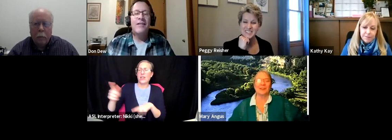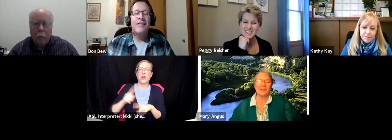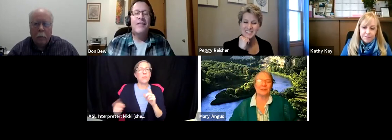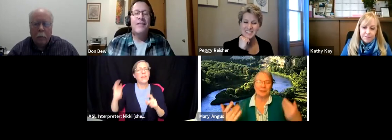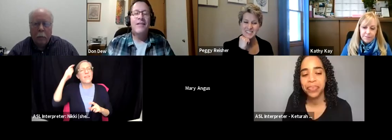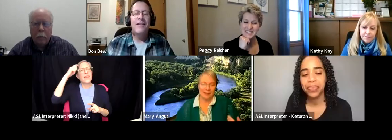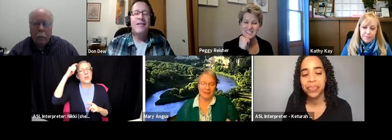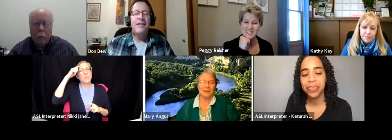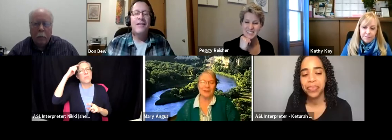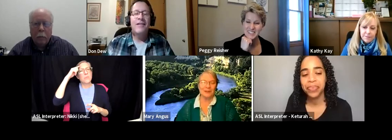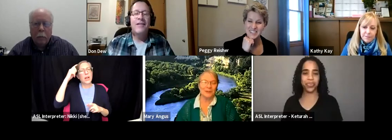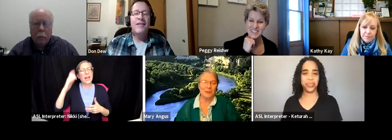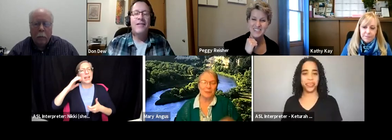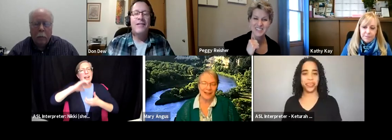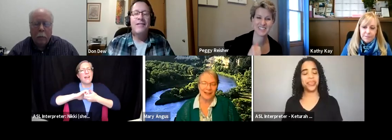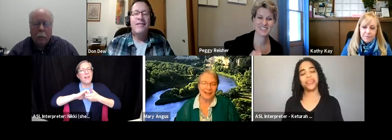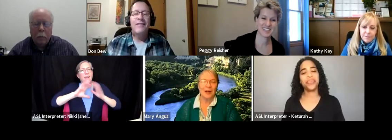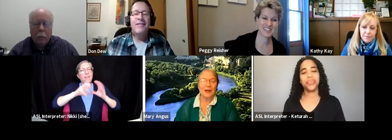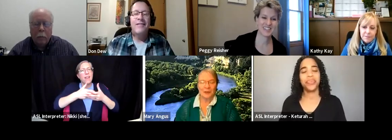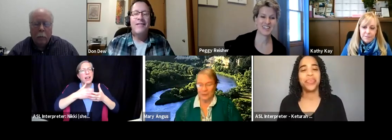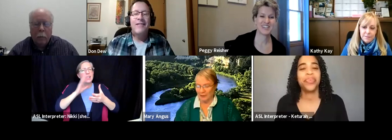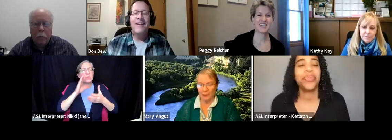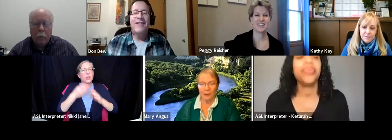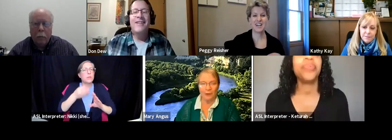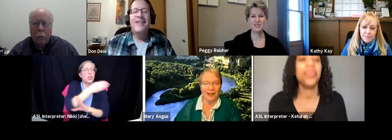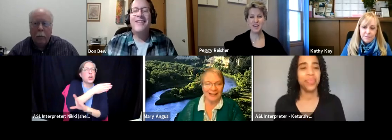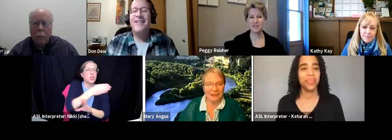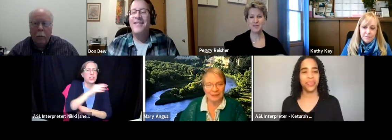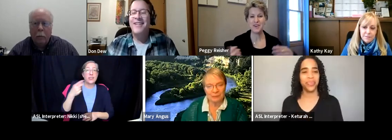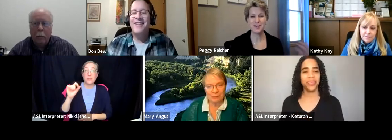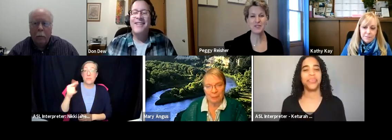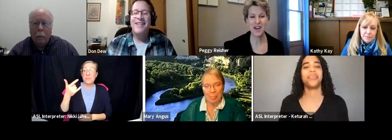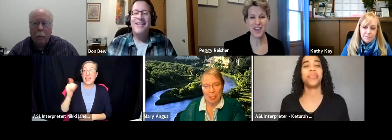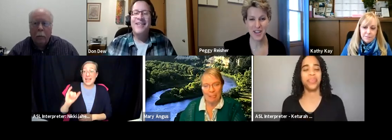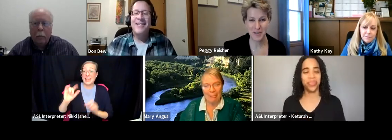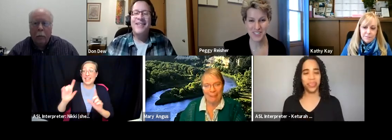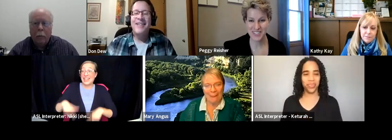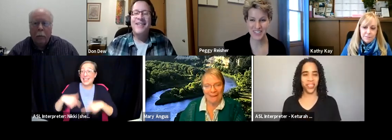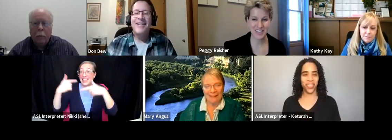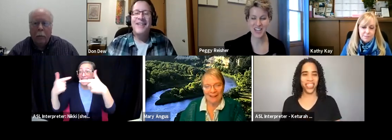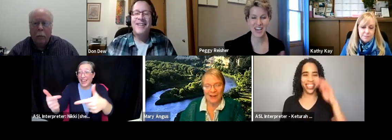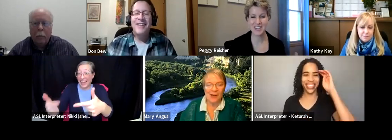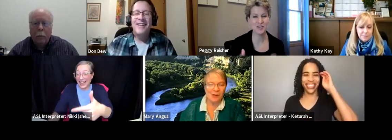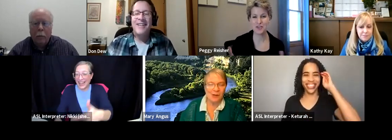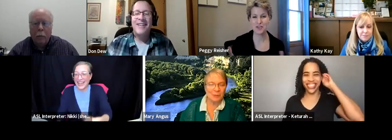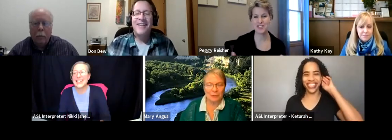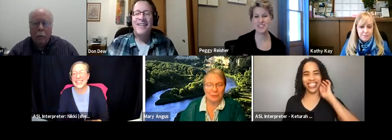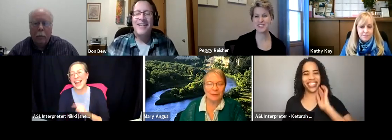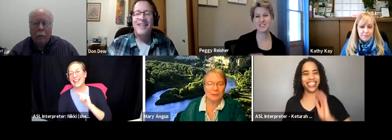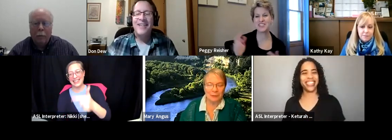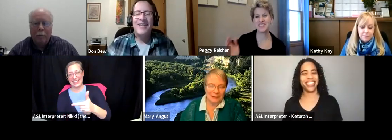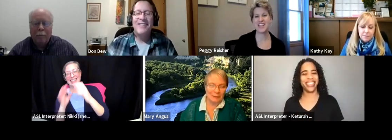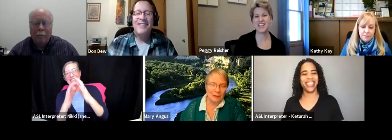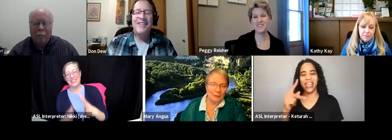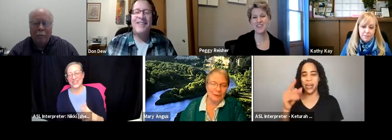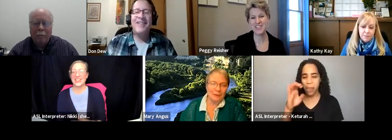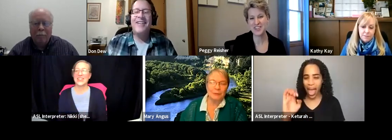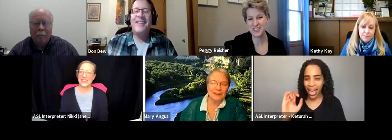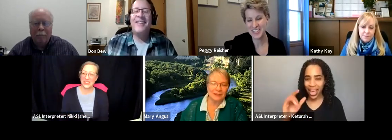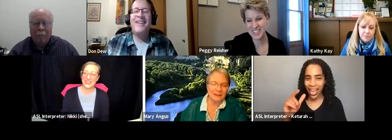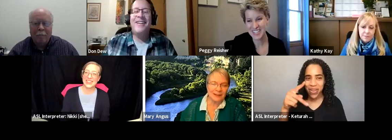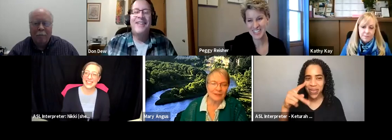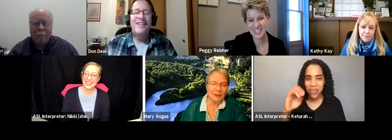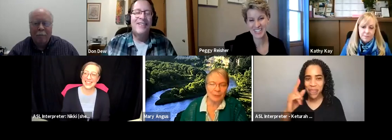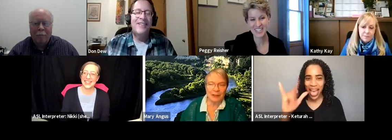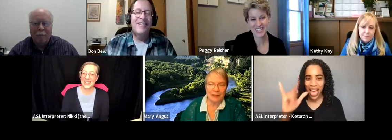Injury Alliance would have been earlier. So Peggy, go on. I wondered why I was not in order. So